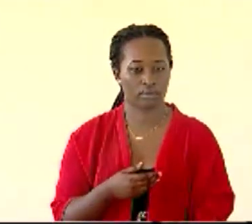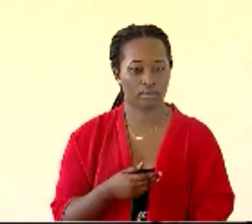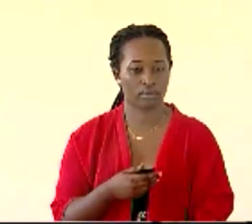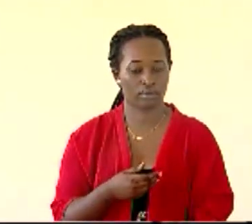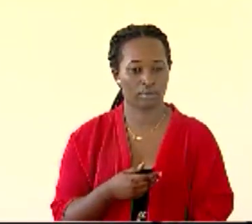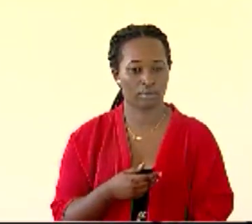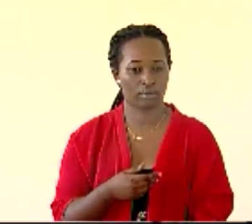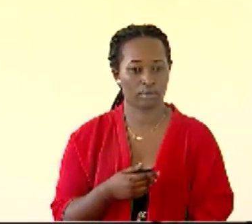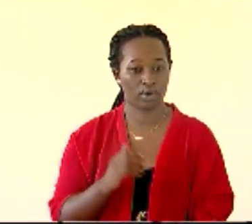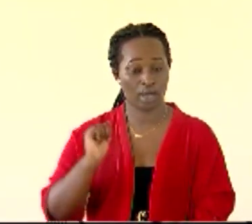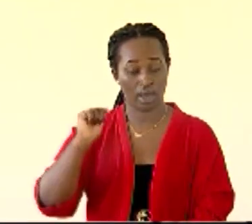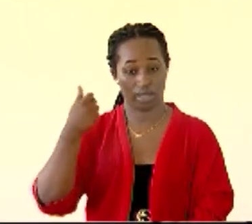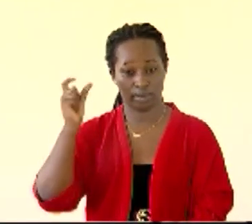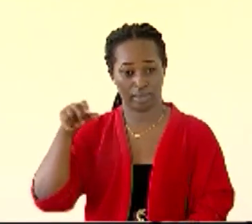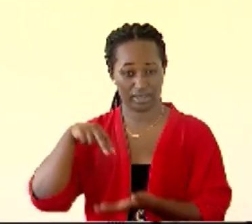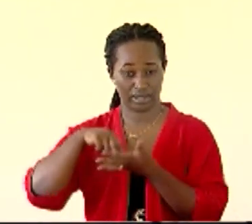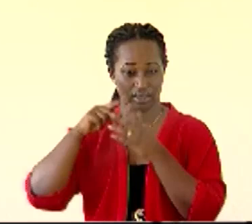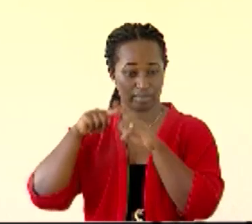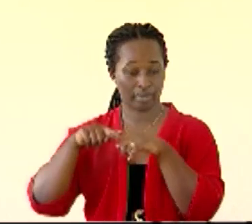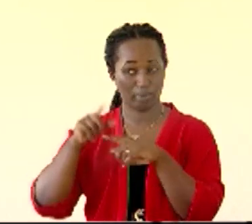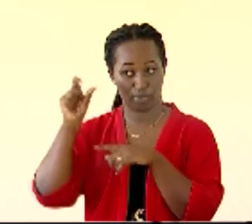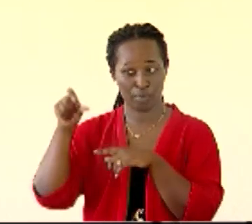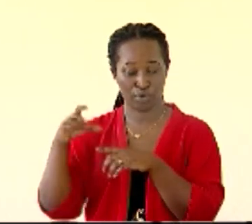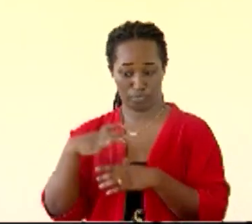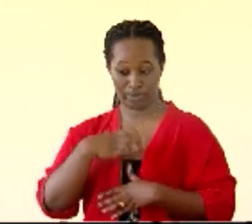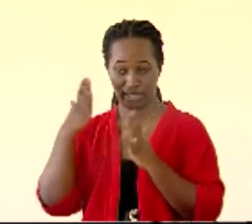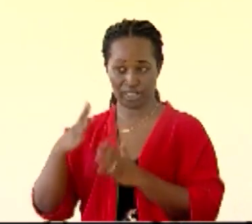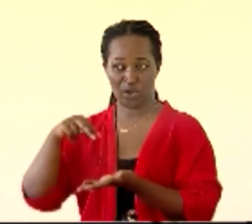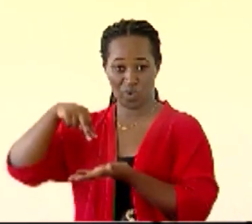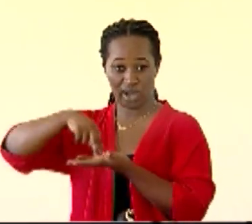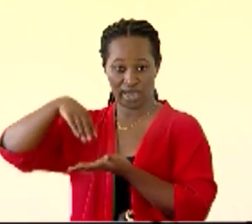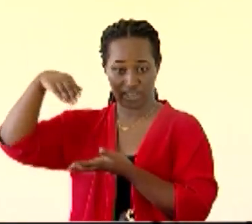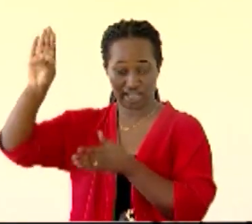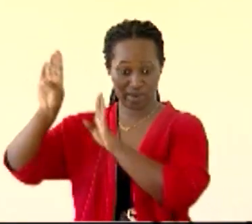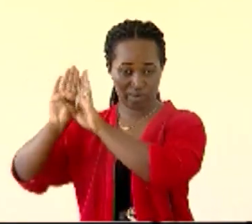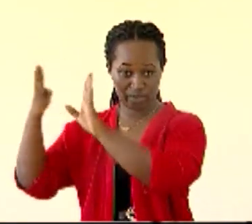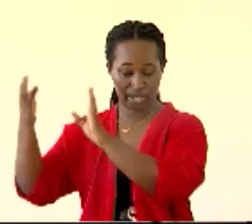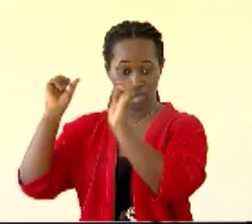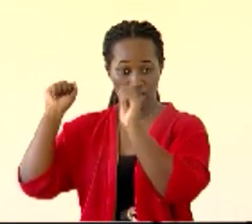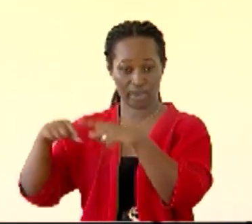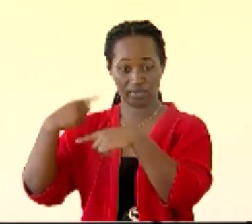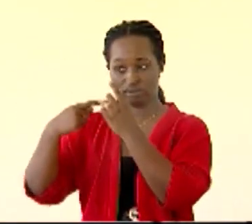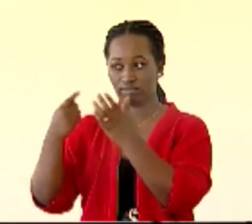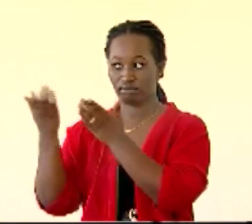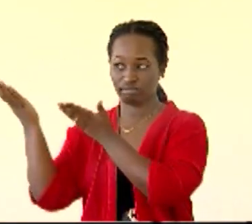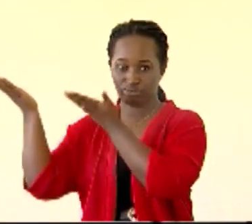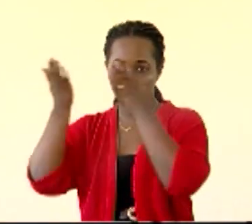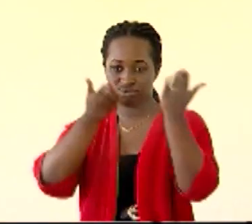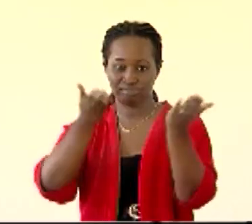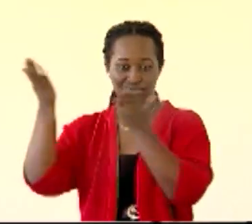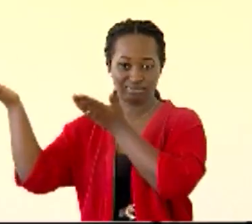The other lady standing by the gate at the reception can continue to bring guests in.